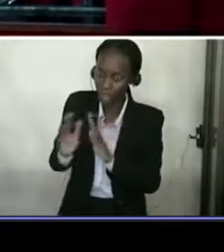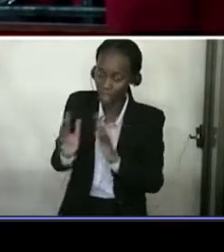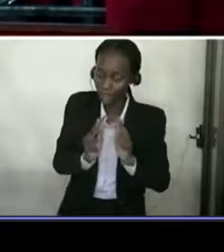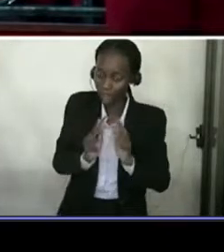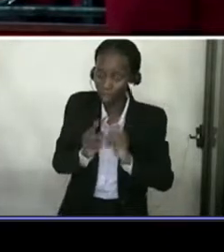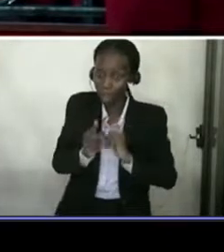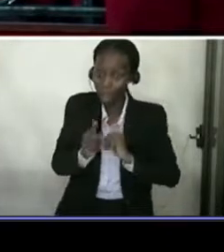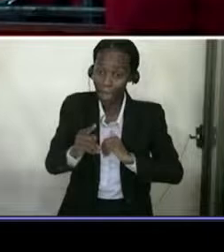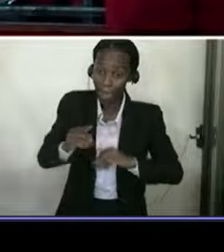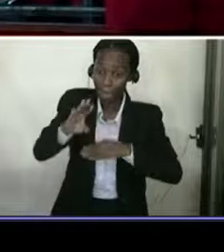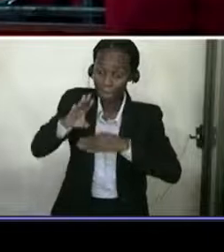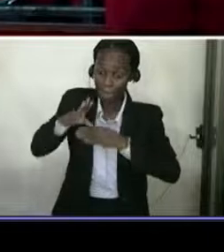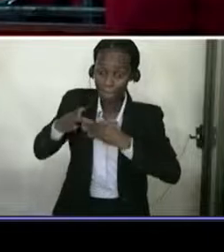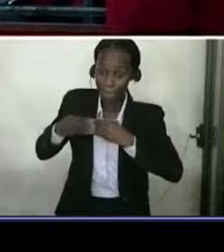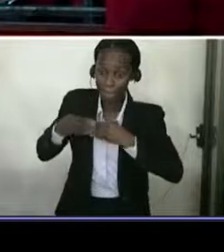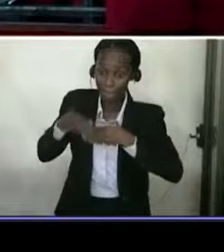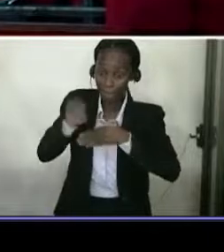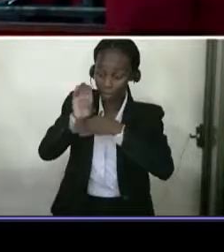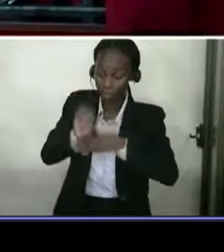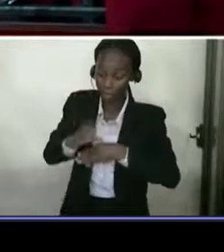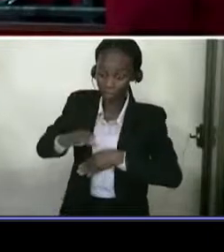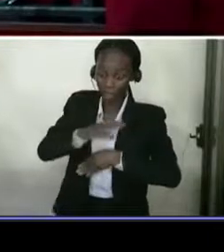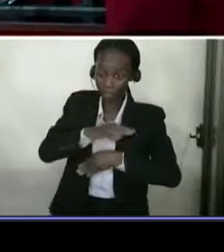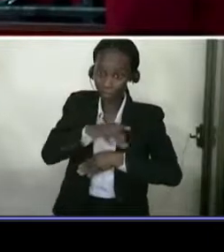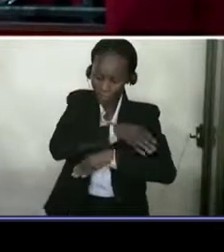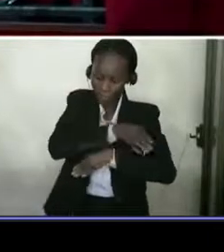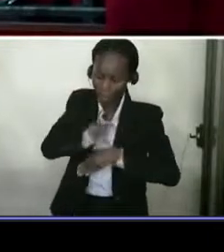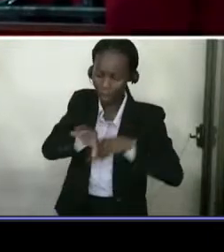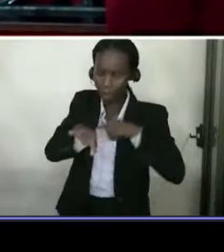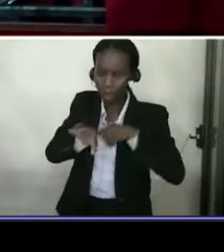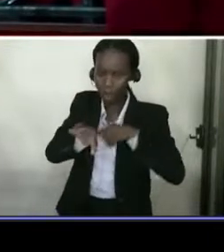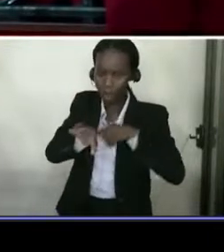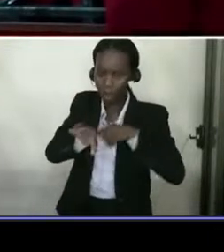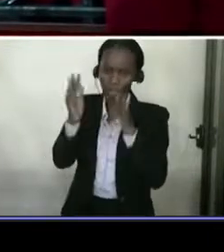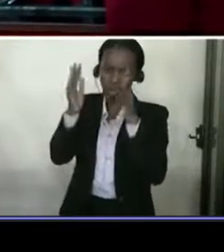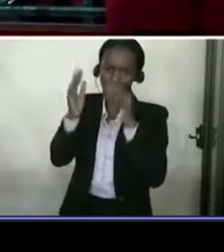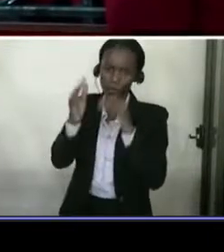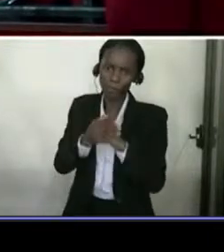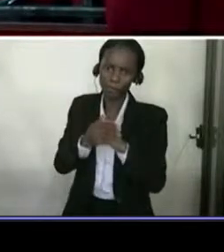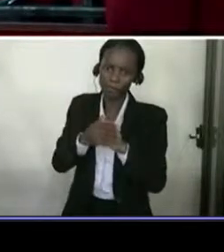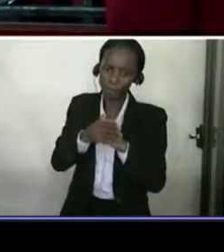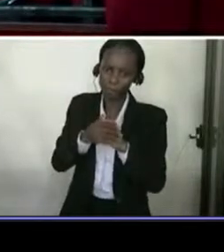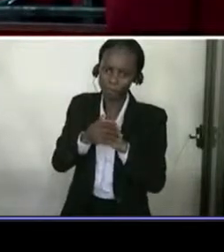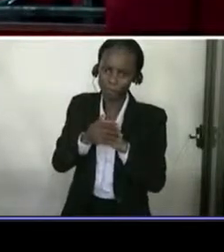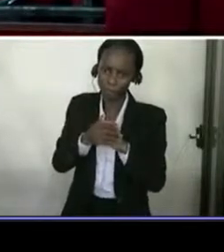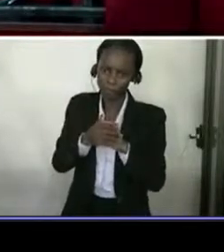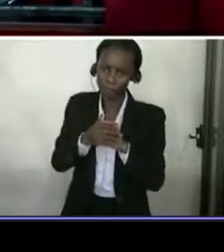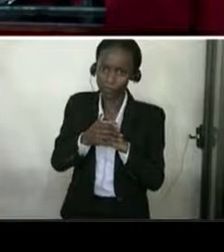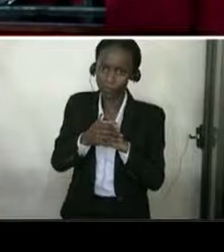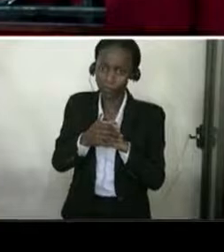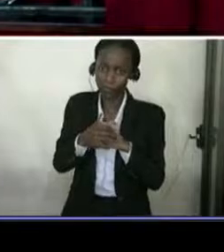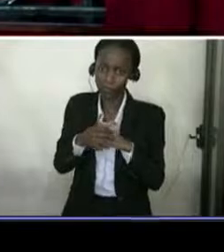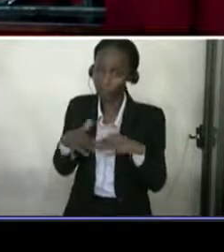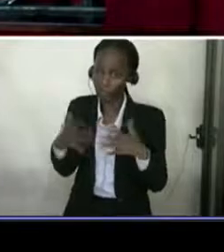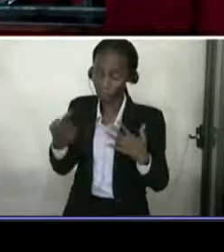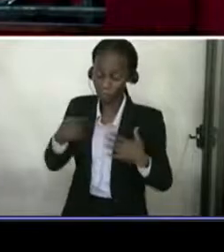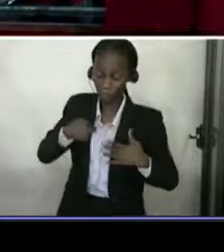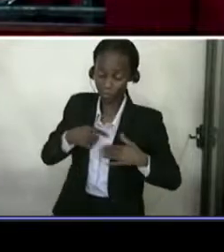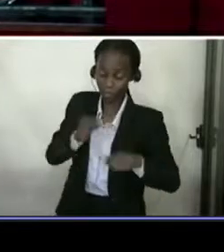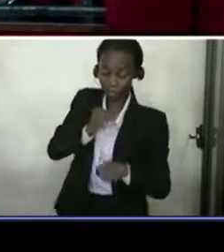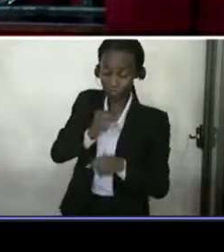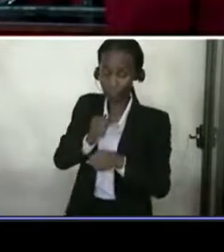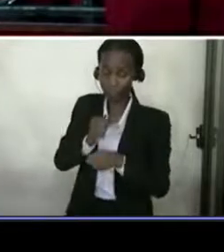of executive councils who must navigate their departments into shape. They don't do that. The